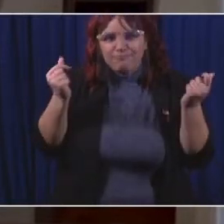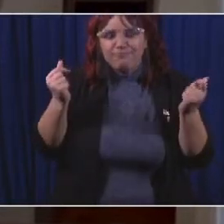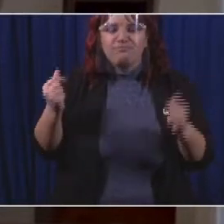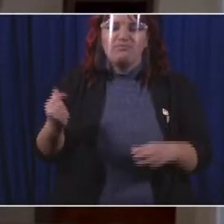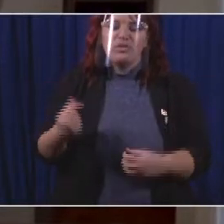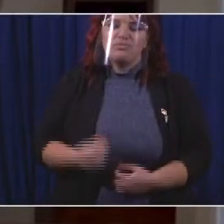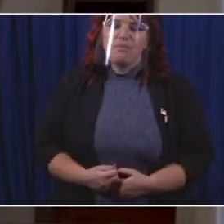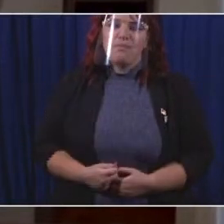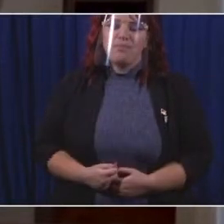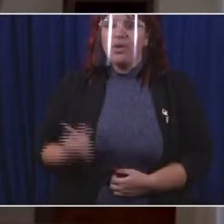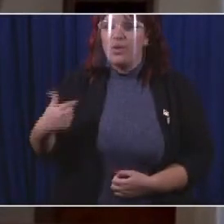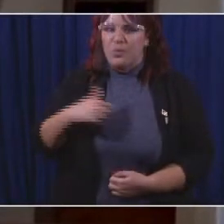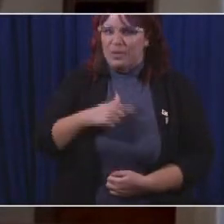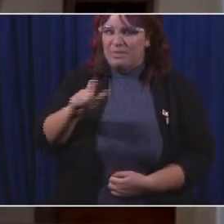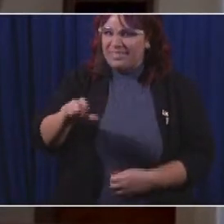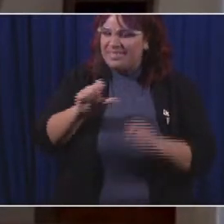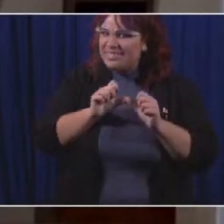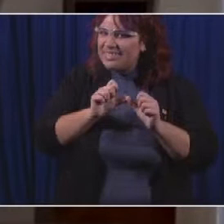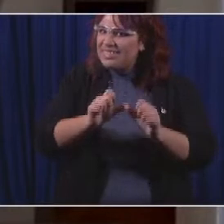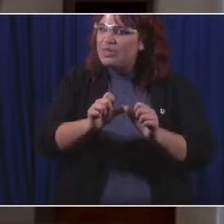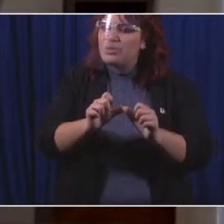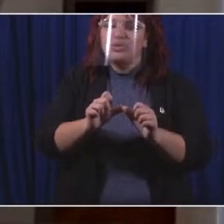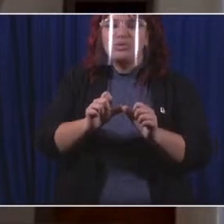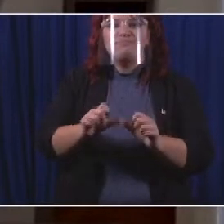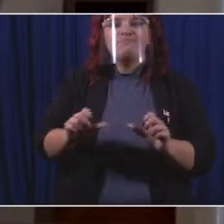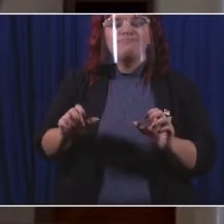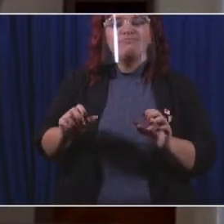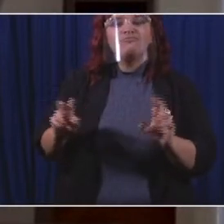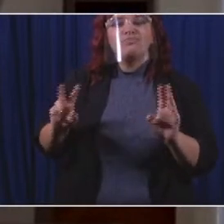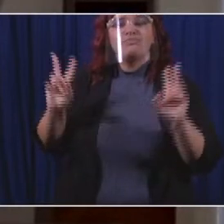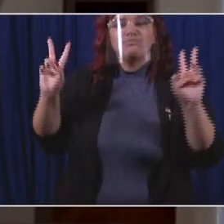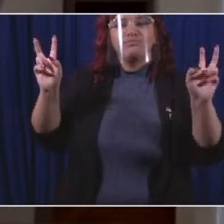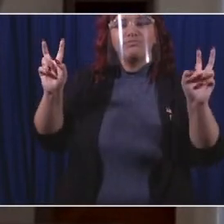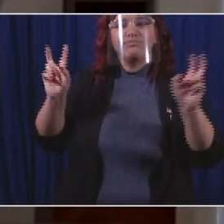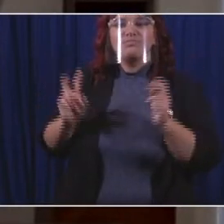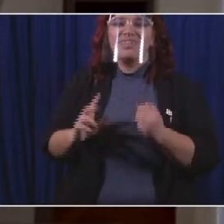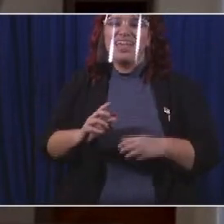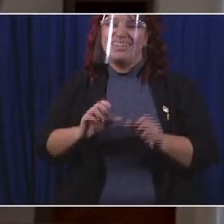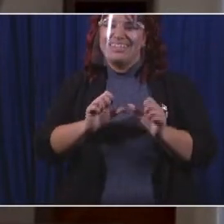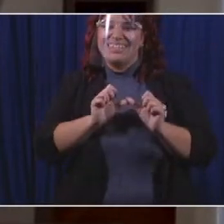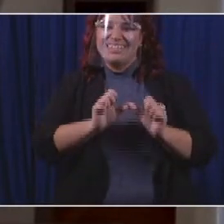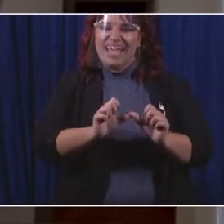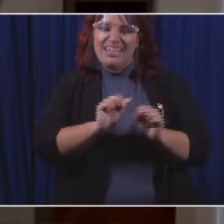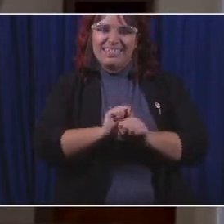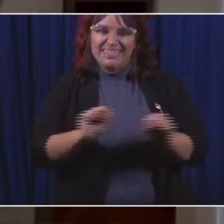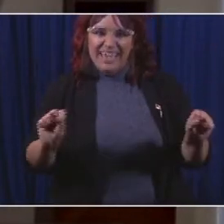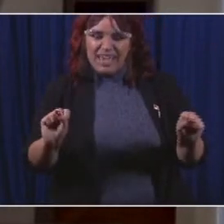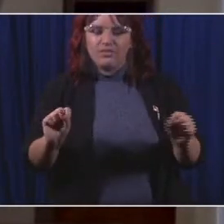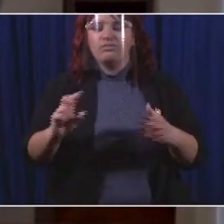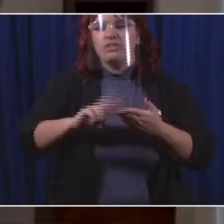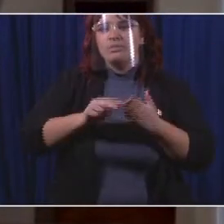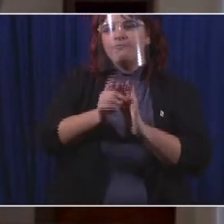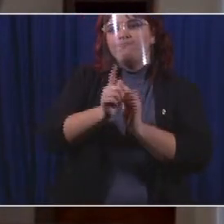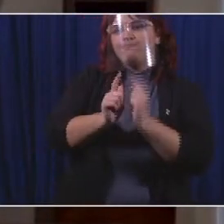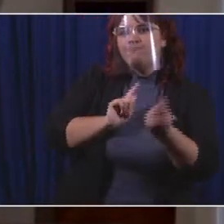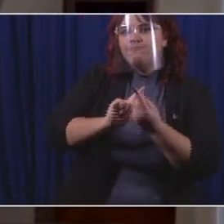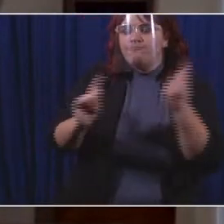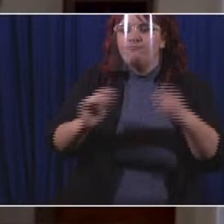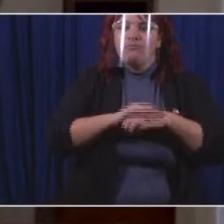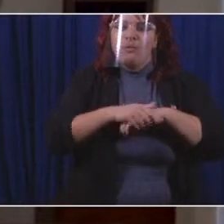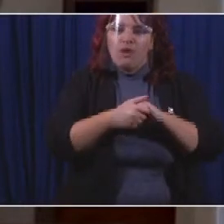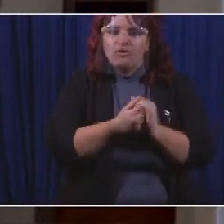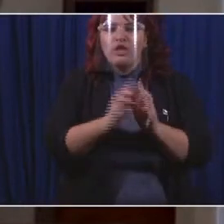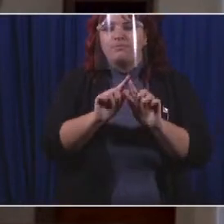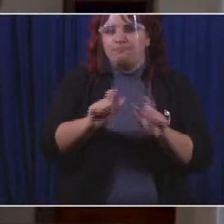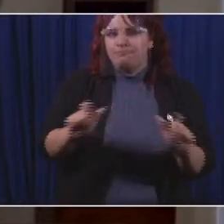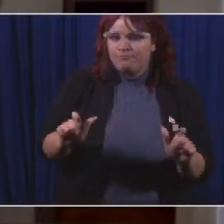press conference, so we can slow the spread of the virus. This slide shows the trends on the census of COVID-19 patients who are